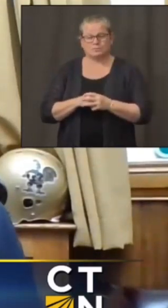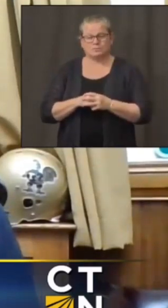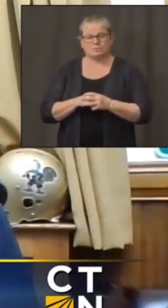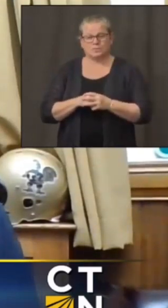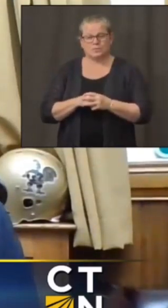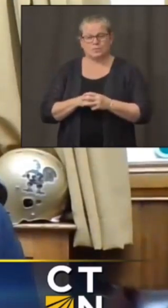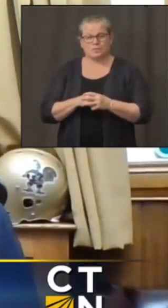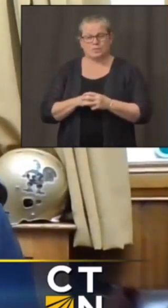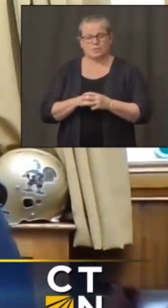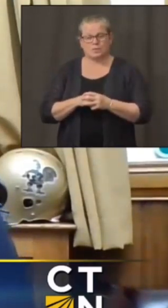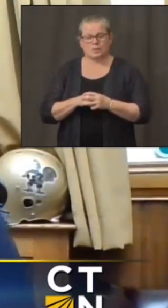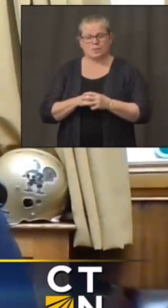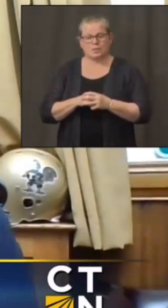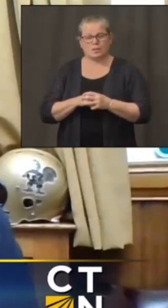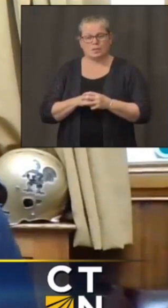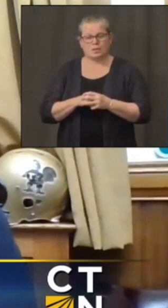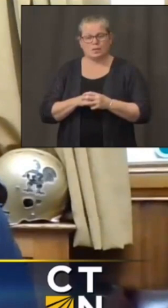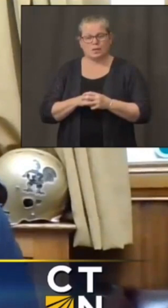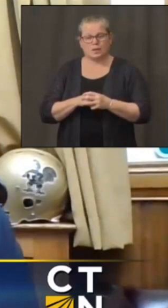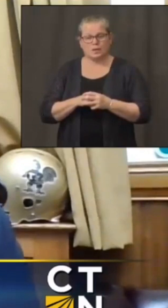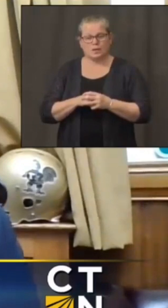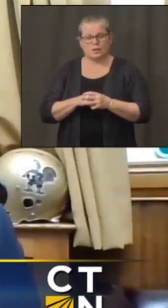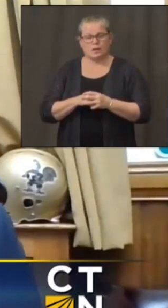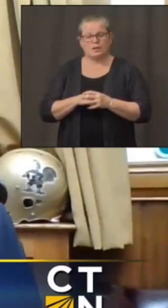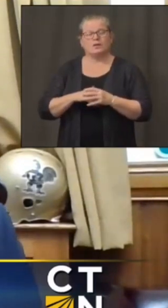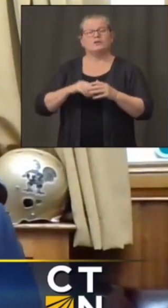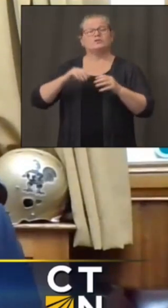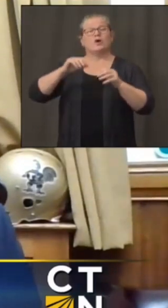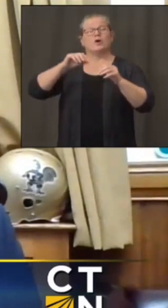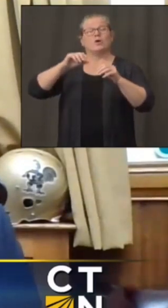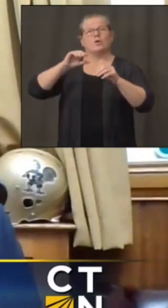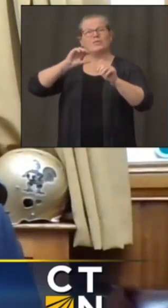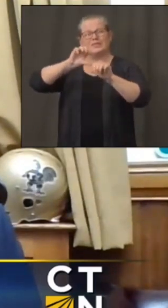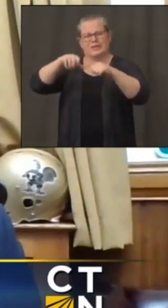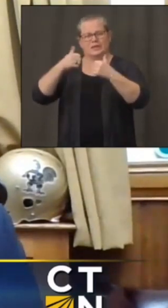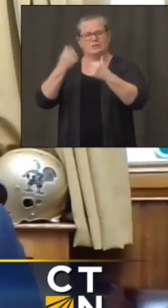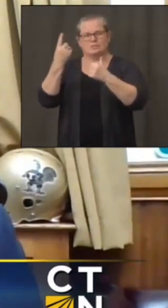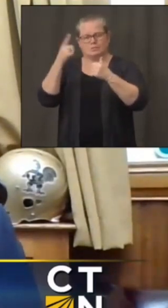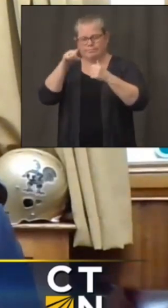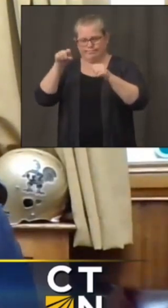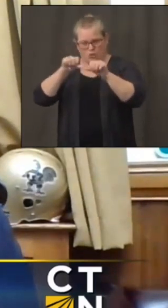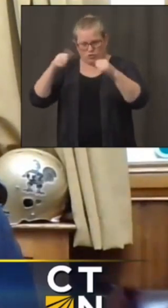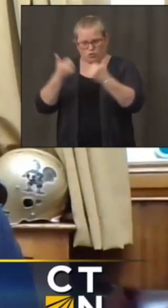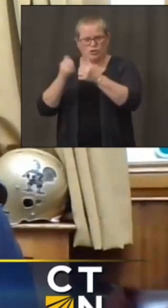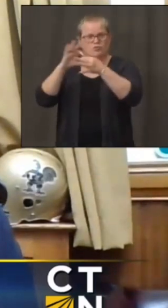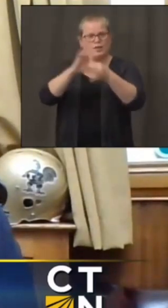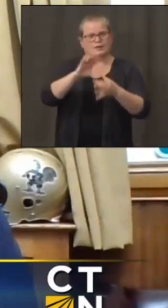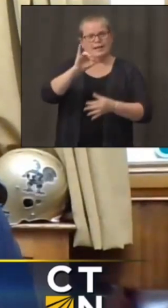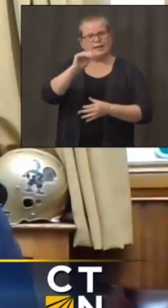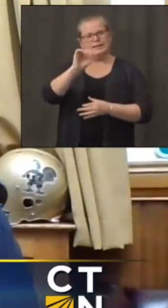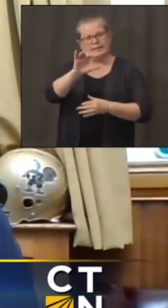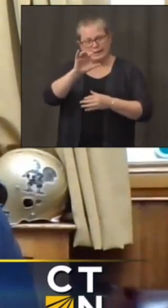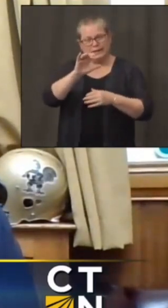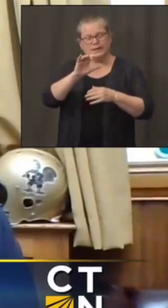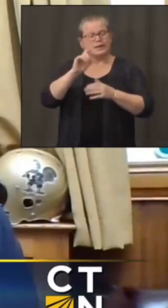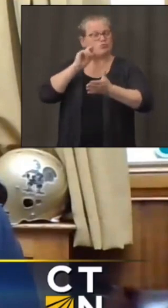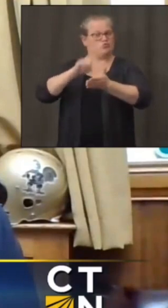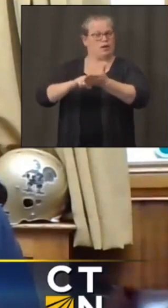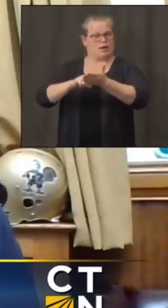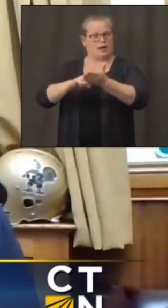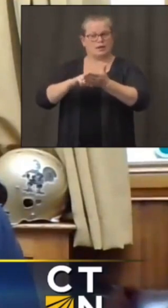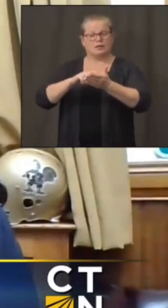association it's a part of the CIAC itself. So with that said, I do not expect the DPH